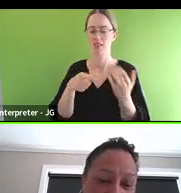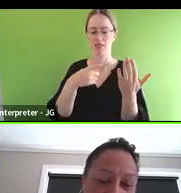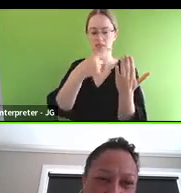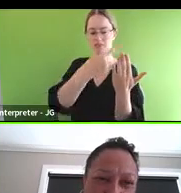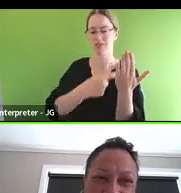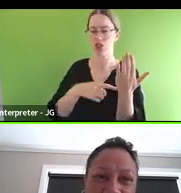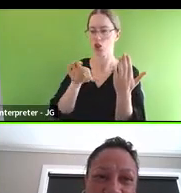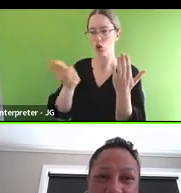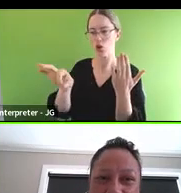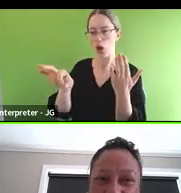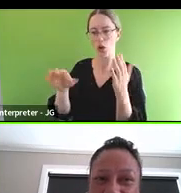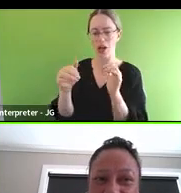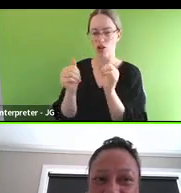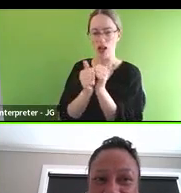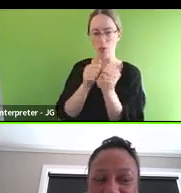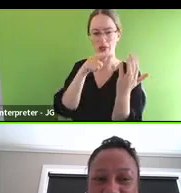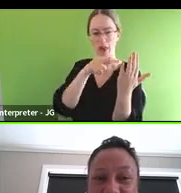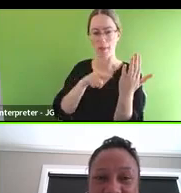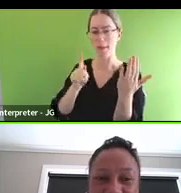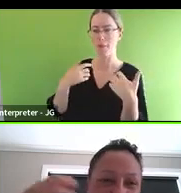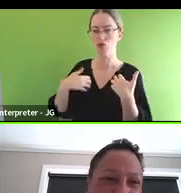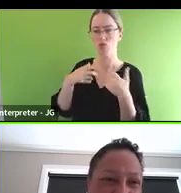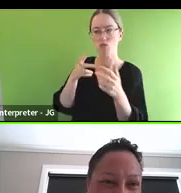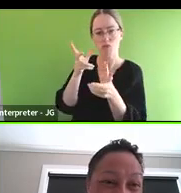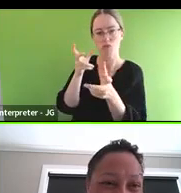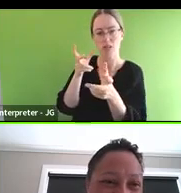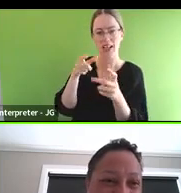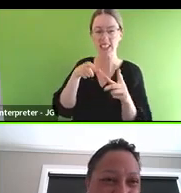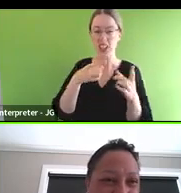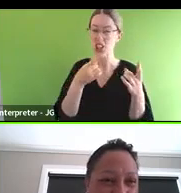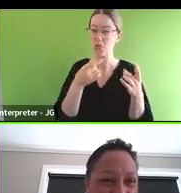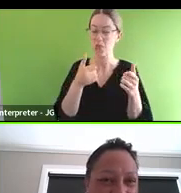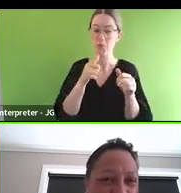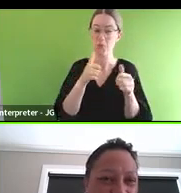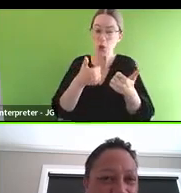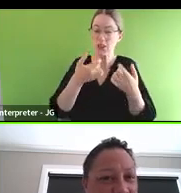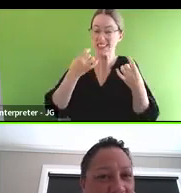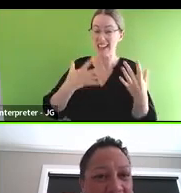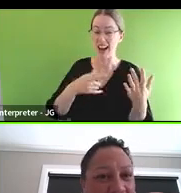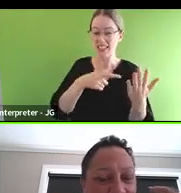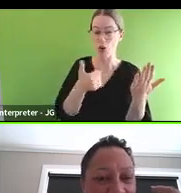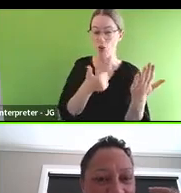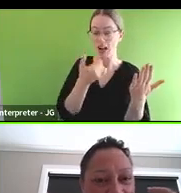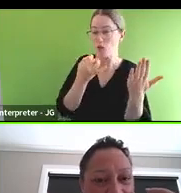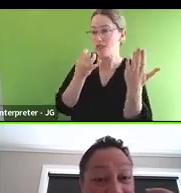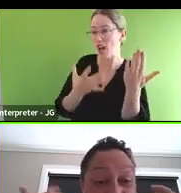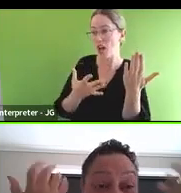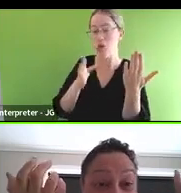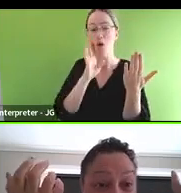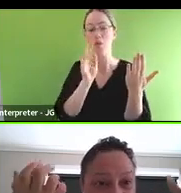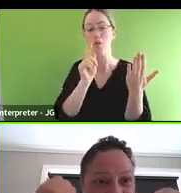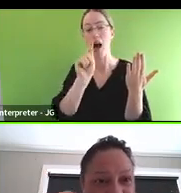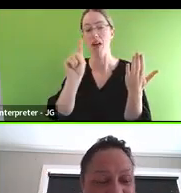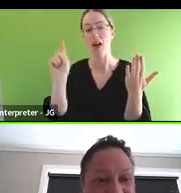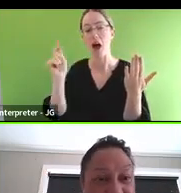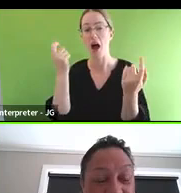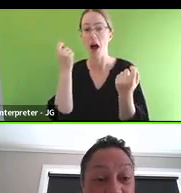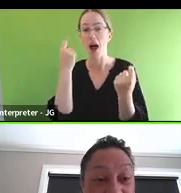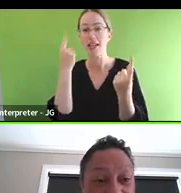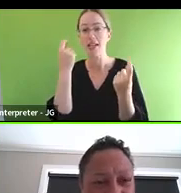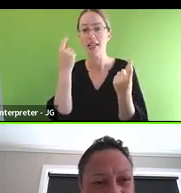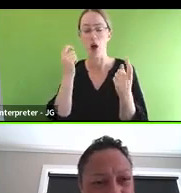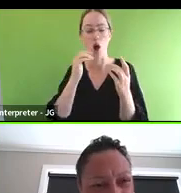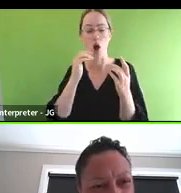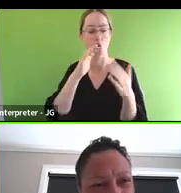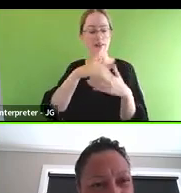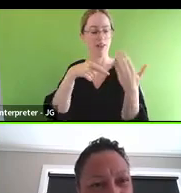with at the moment, but I'm really interested to hear if this is a good start, and we've heard some other suggestions, I guess, of how